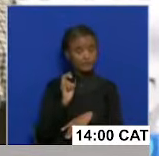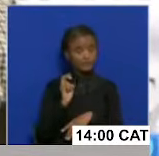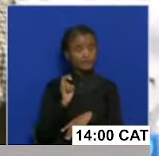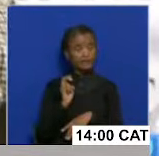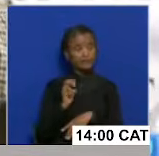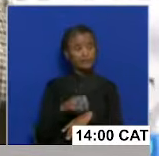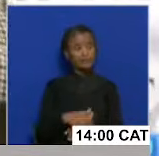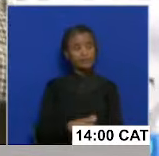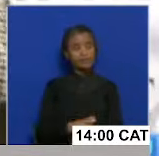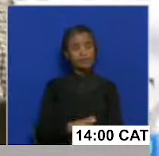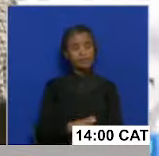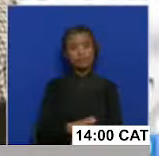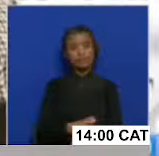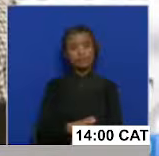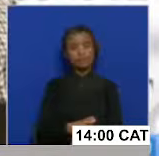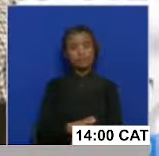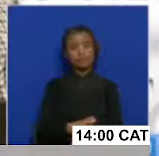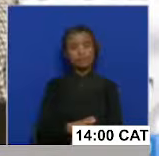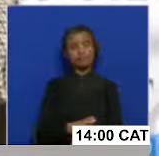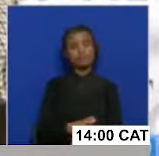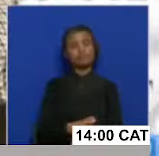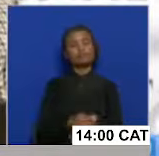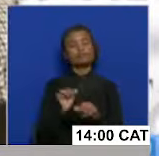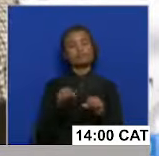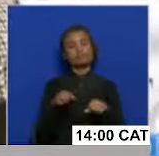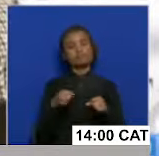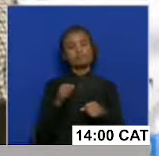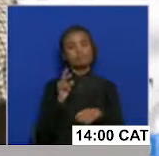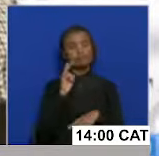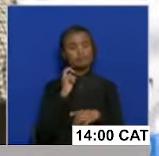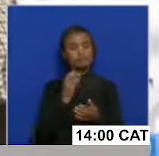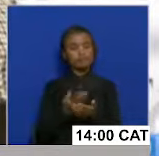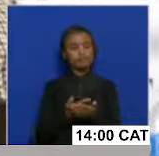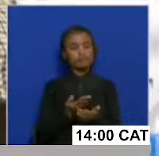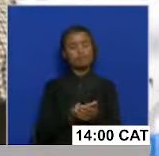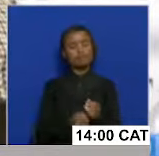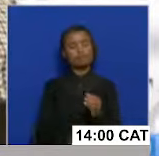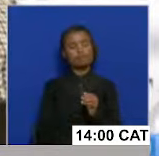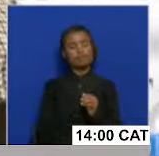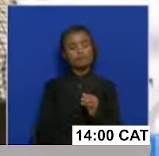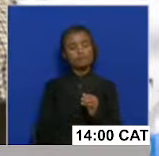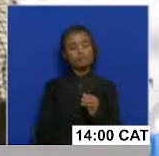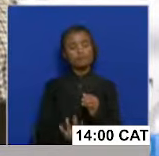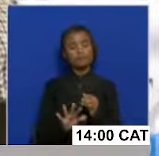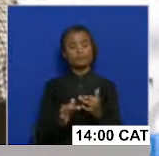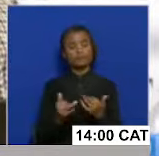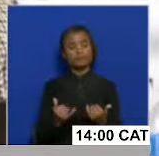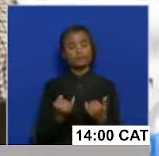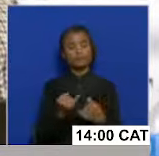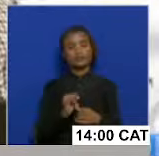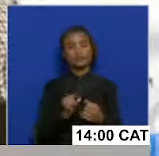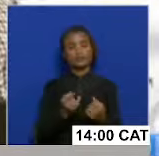I can hear you, Advocate. Witness K, we are still on page 9